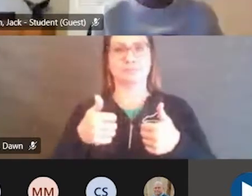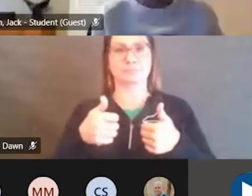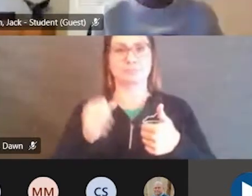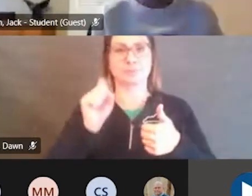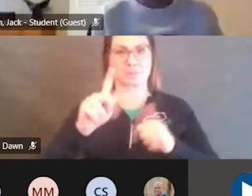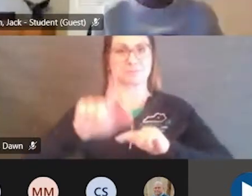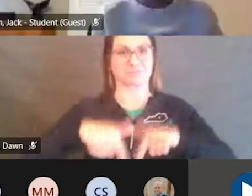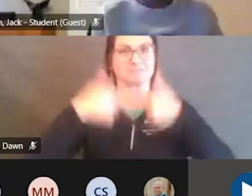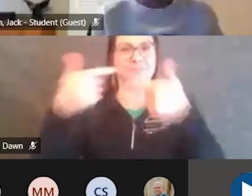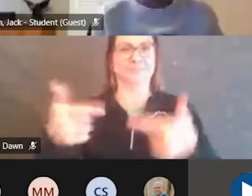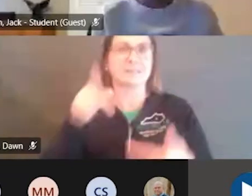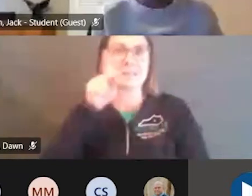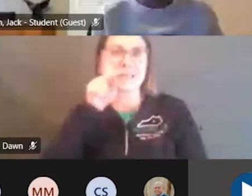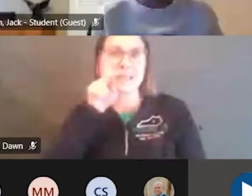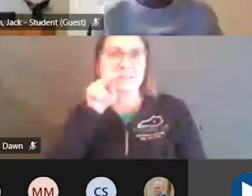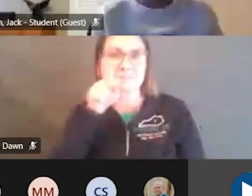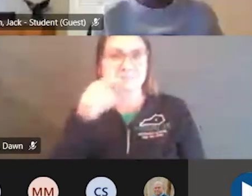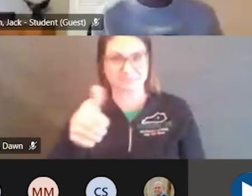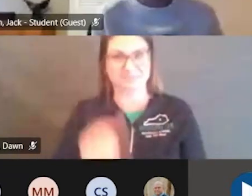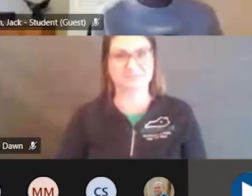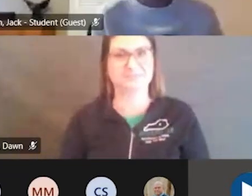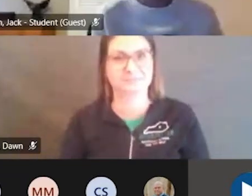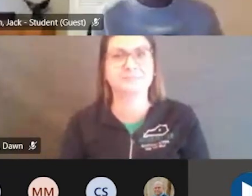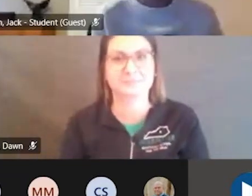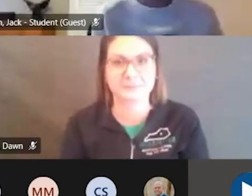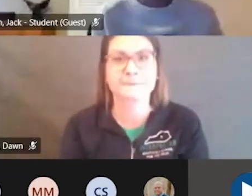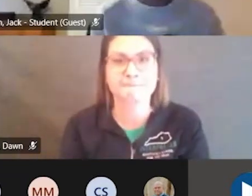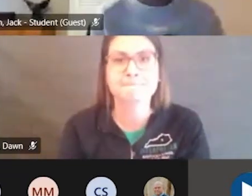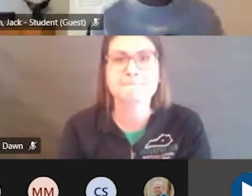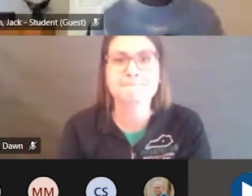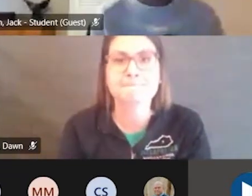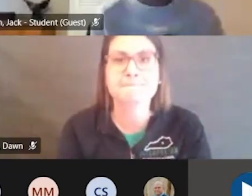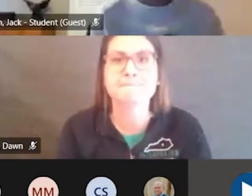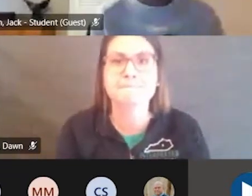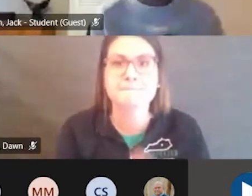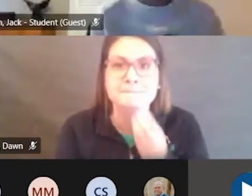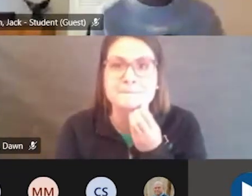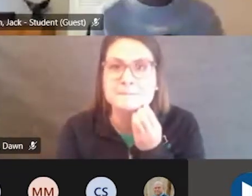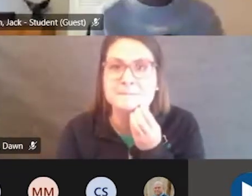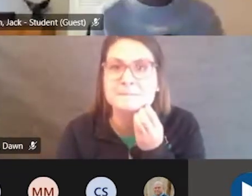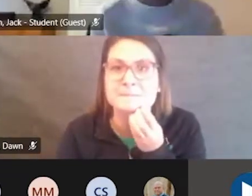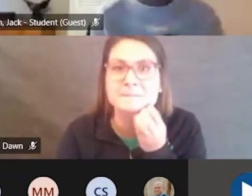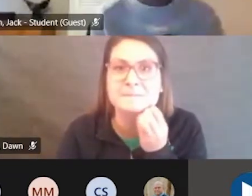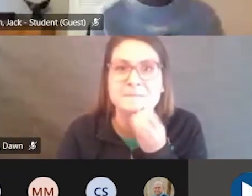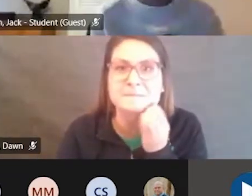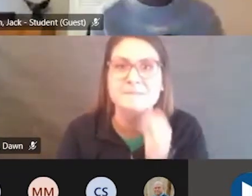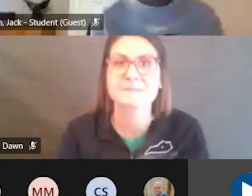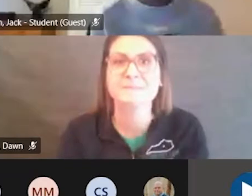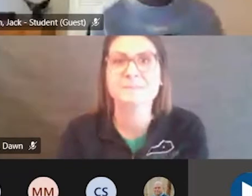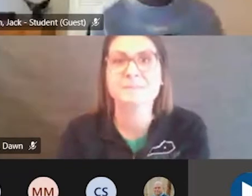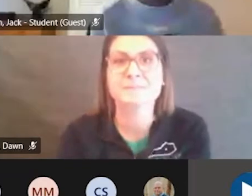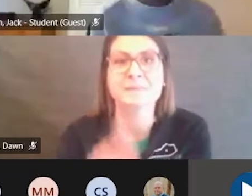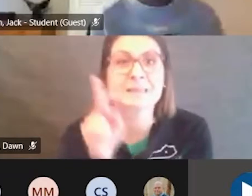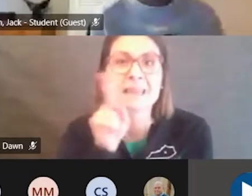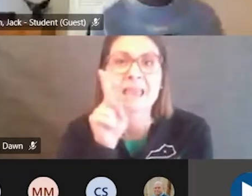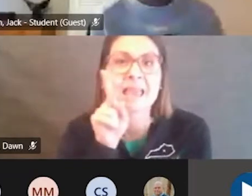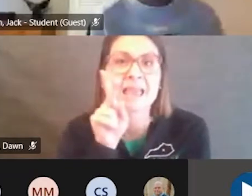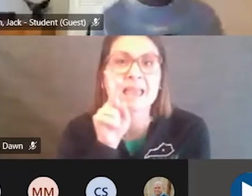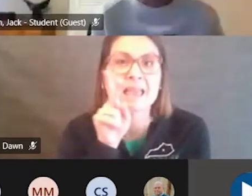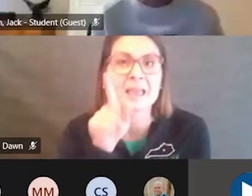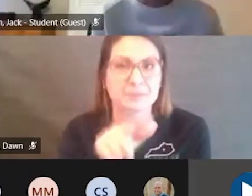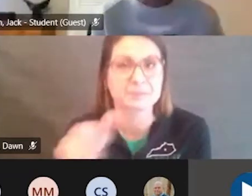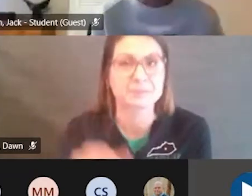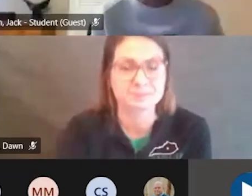Well, maybe we can start with just some updates on, you know, what's going to happen with school in January, because I think